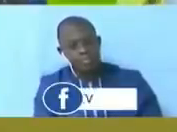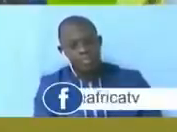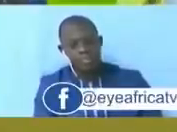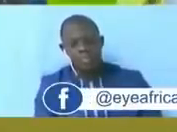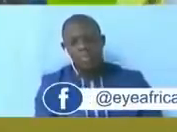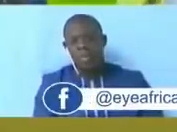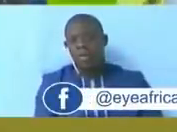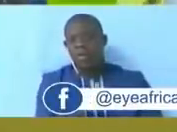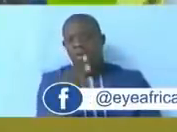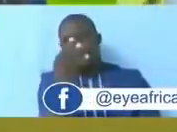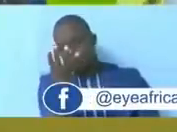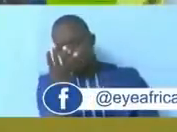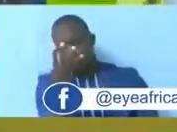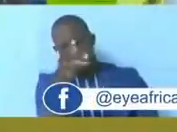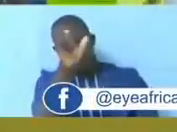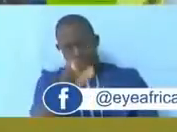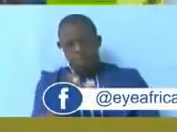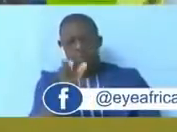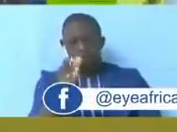four of the accused persons were